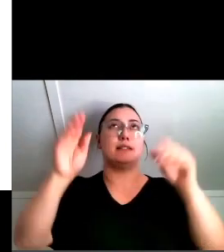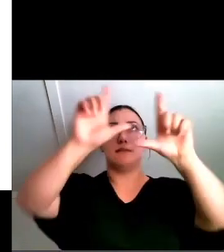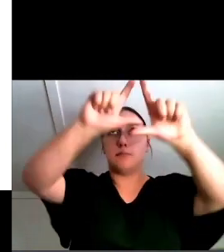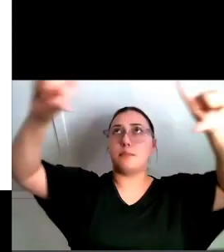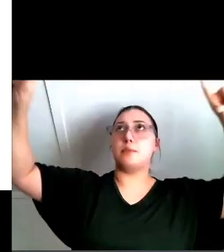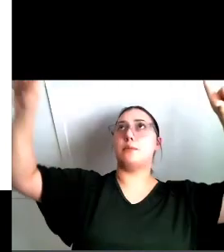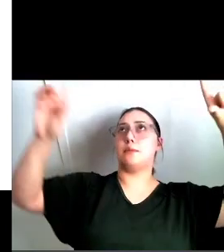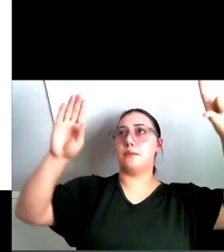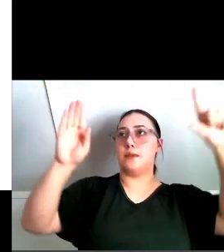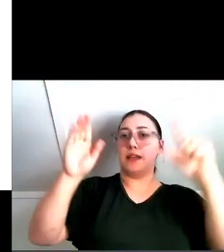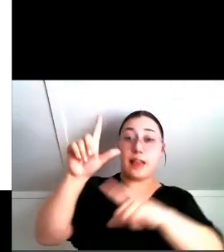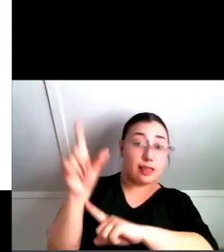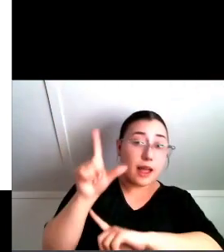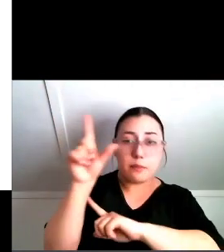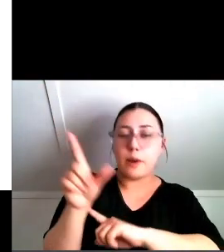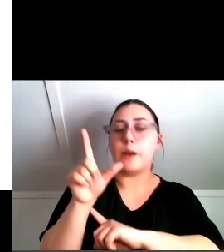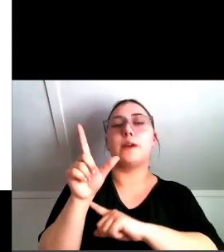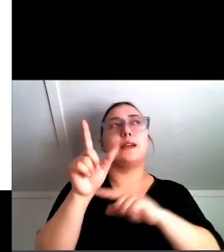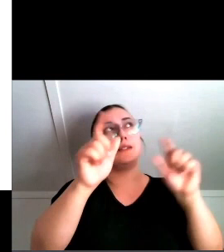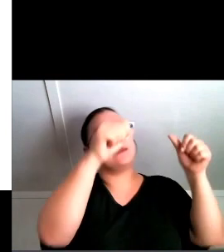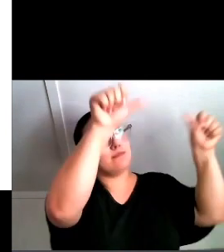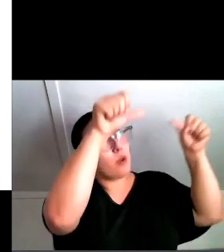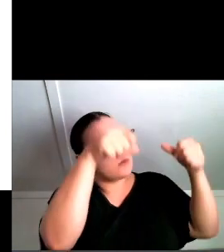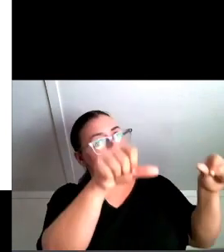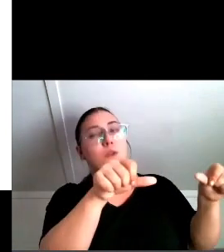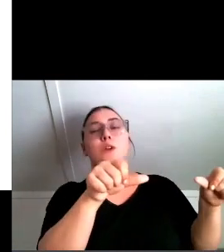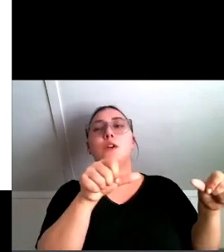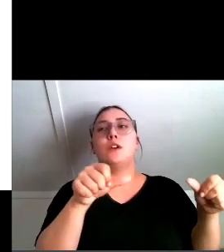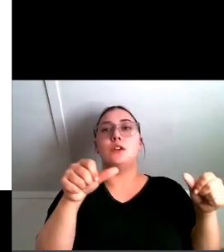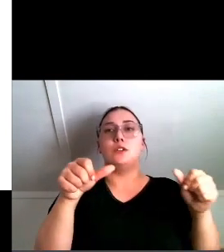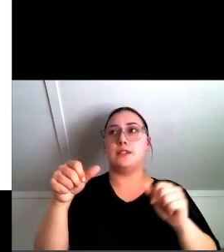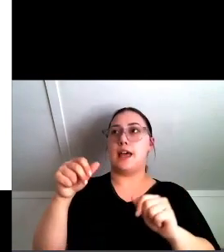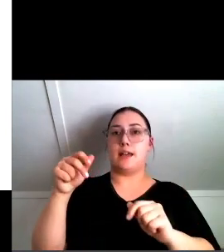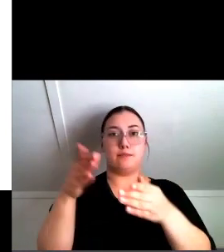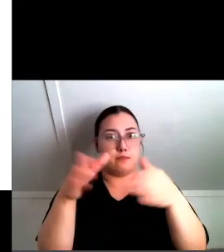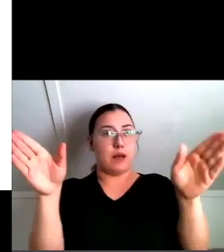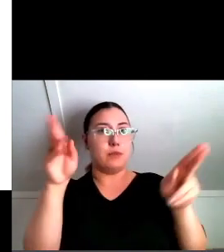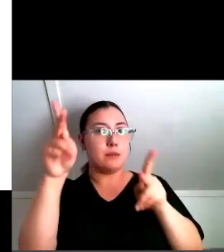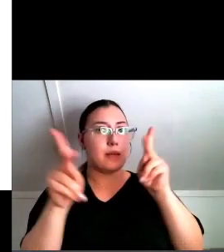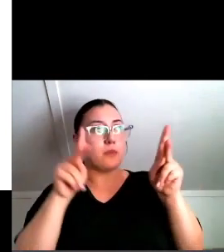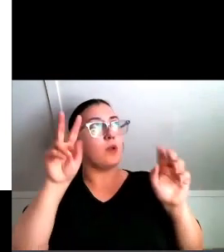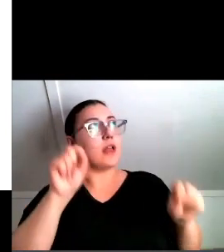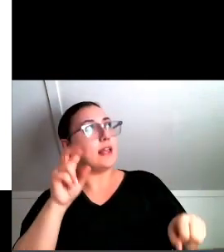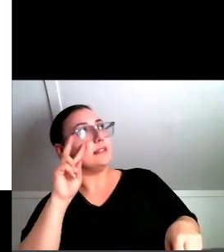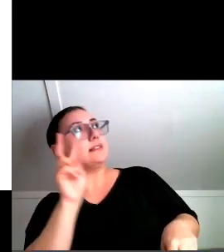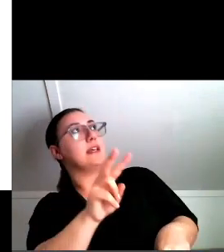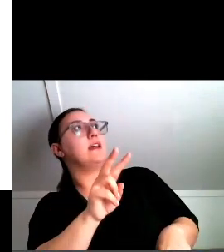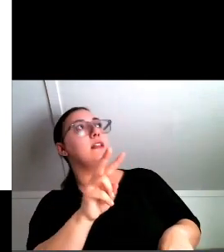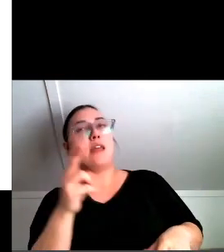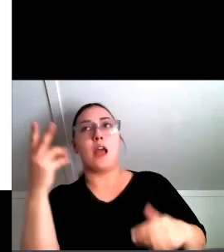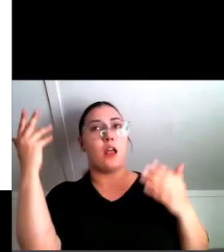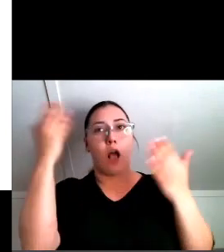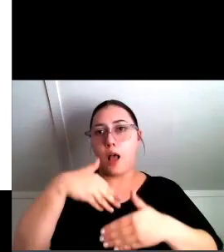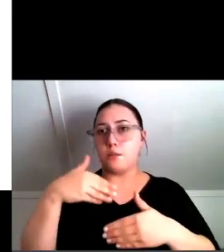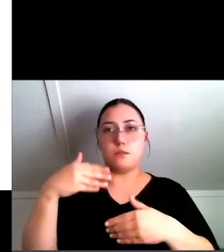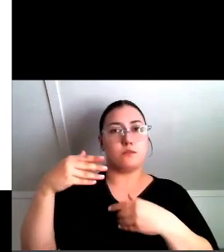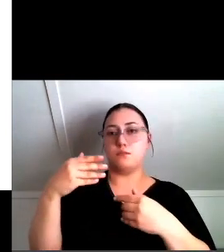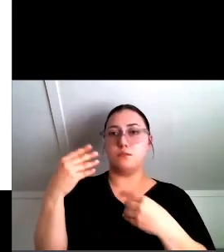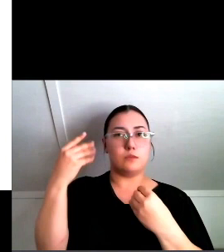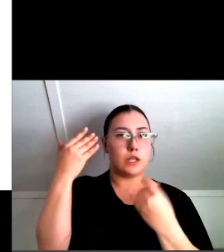public and allowed them to have some understanding of the ideas represented by Zora Hurston that we were trying to bring to the